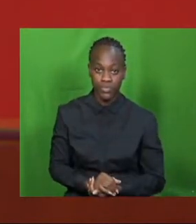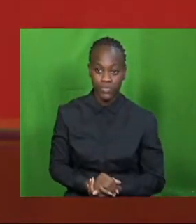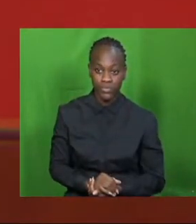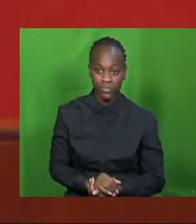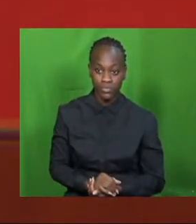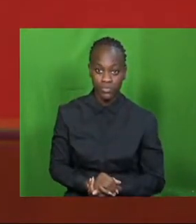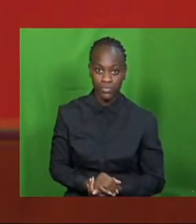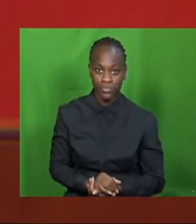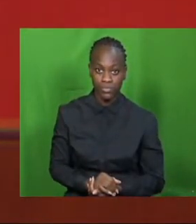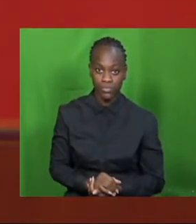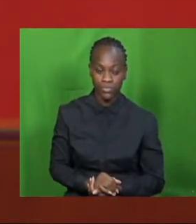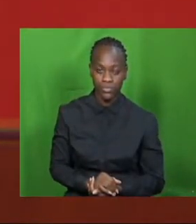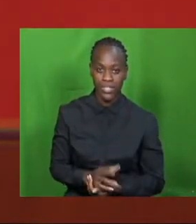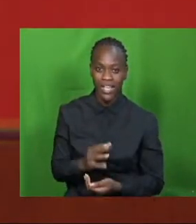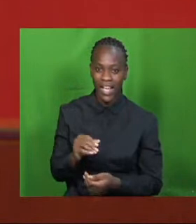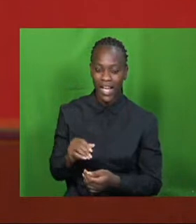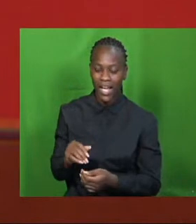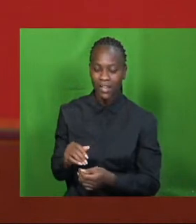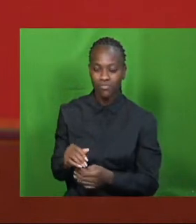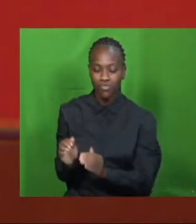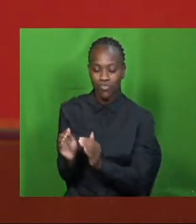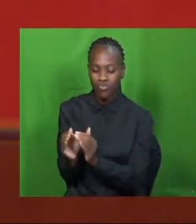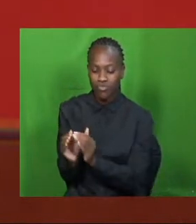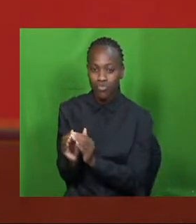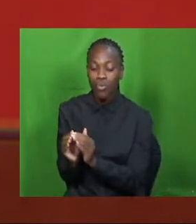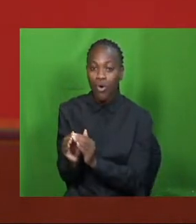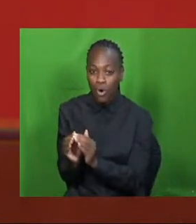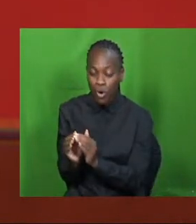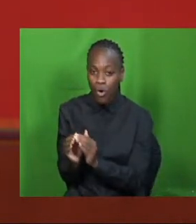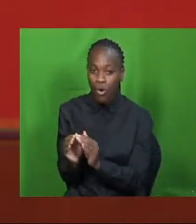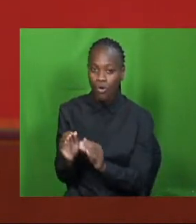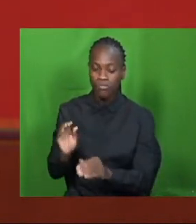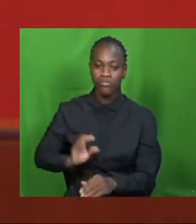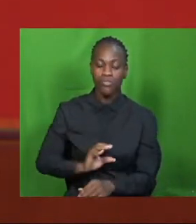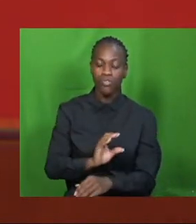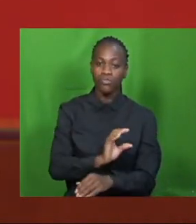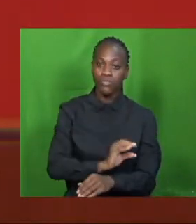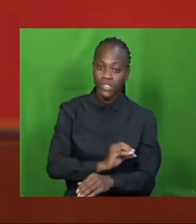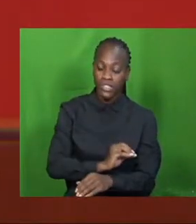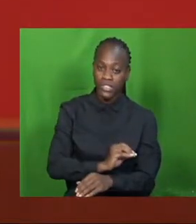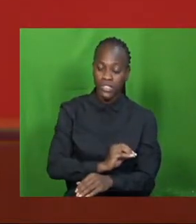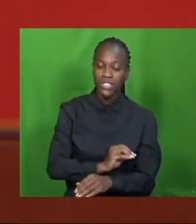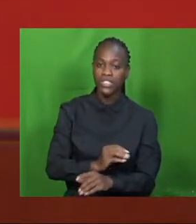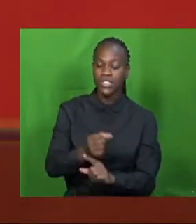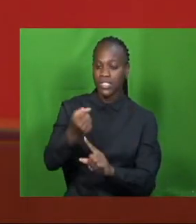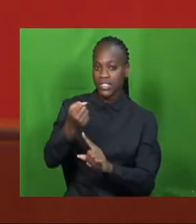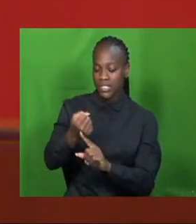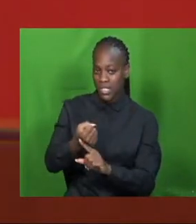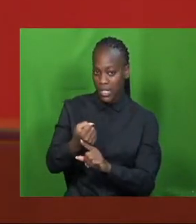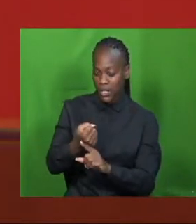So, honorable members, I will direct the Business Committee